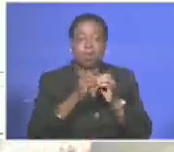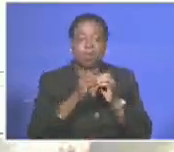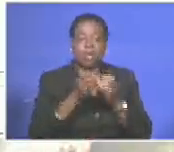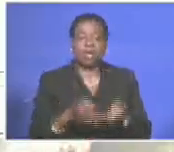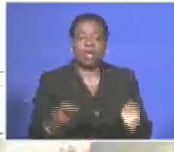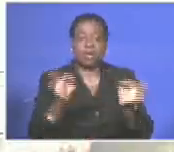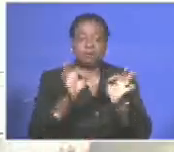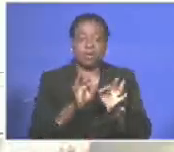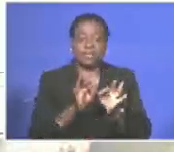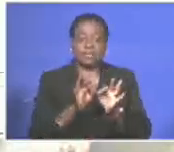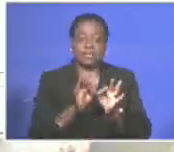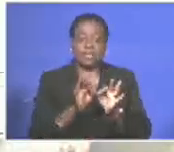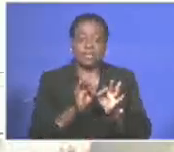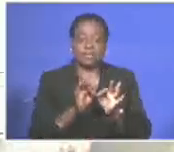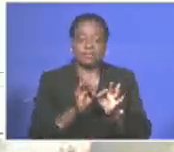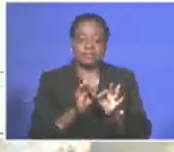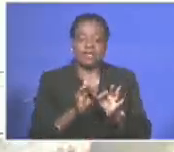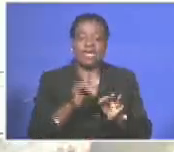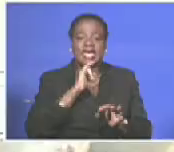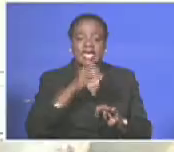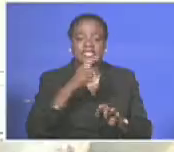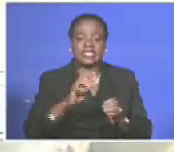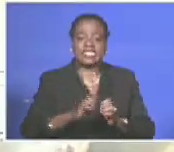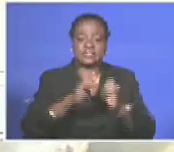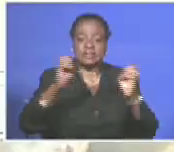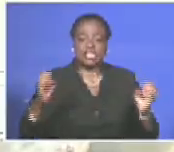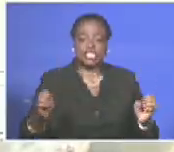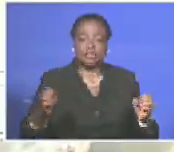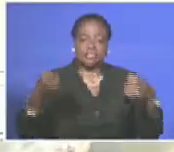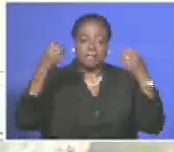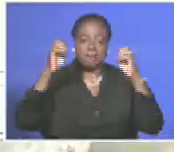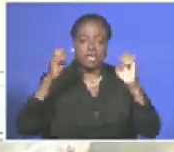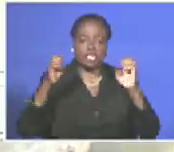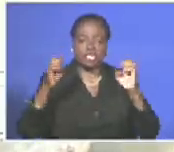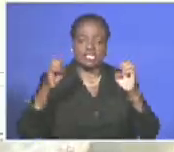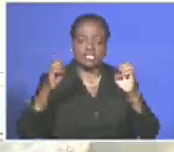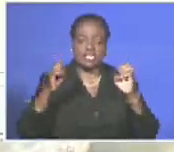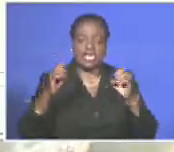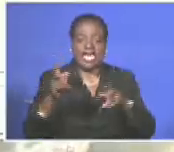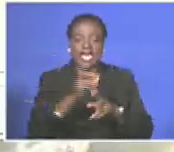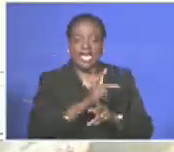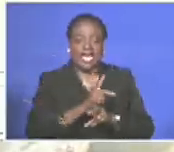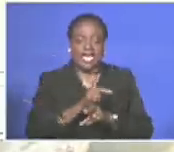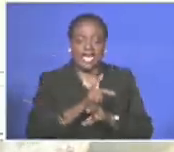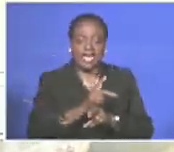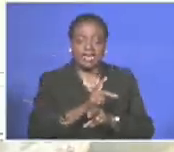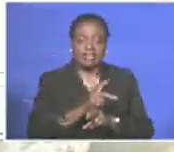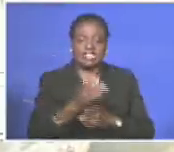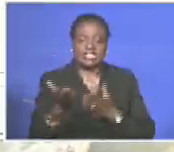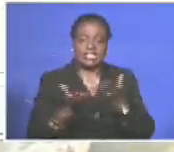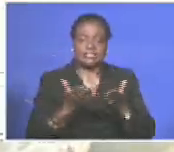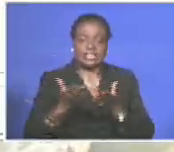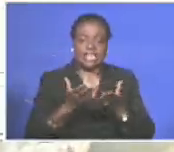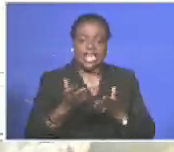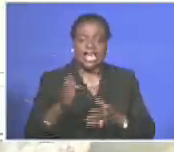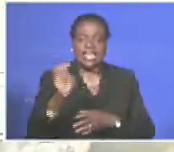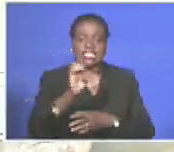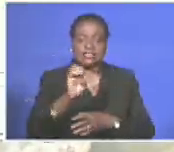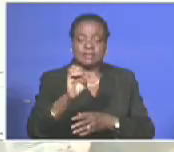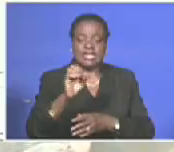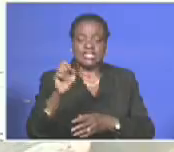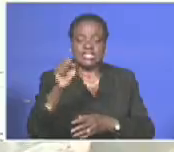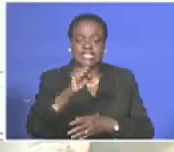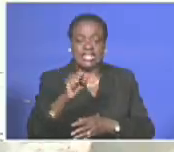of this project will be expansion of the urgent care services in Elizabeth Estates and South Beach Clinics. Because